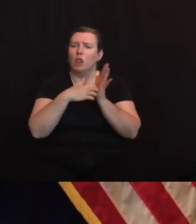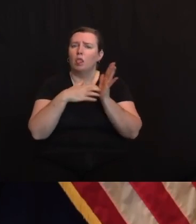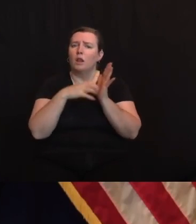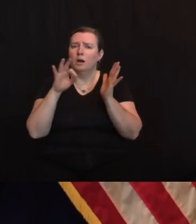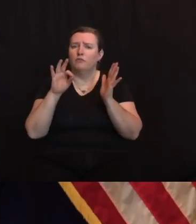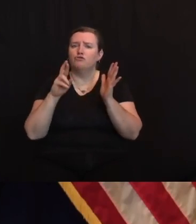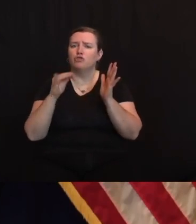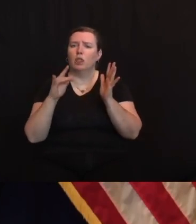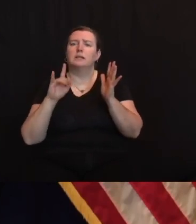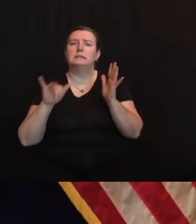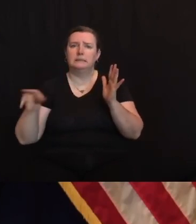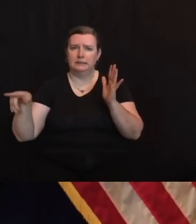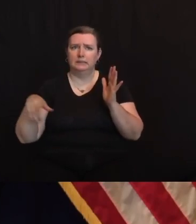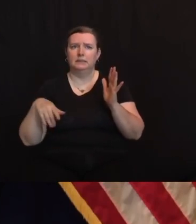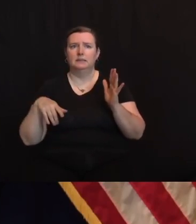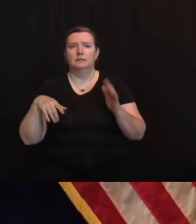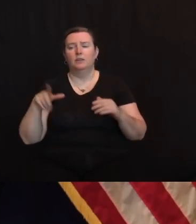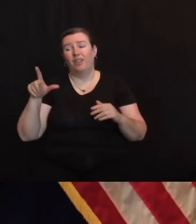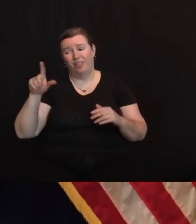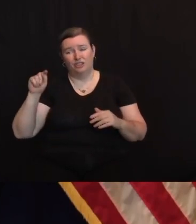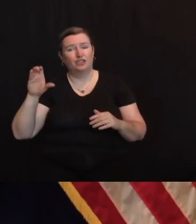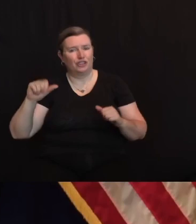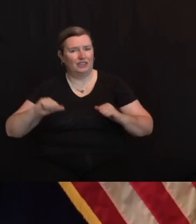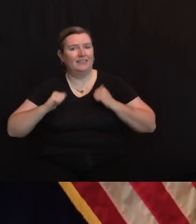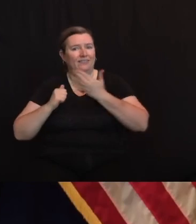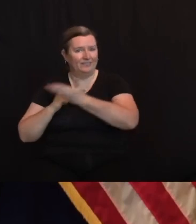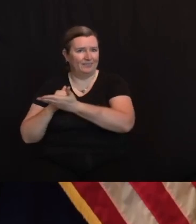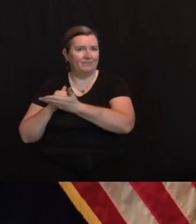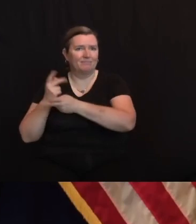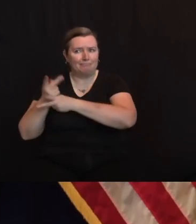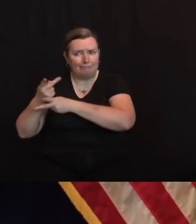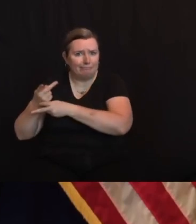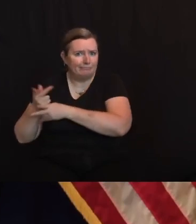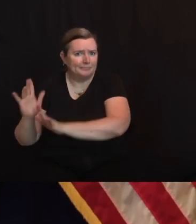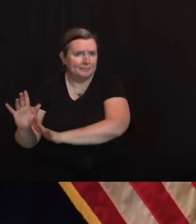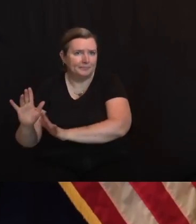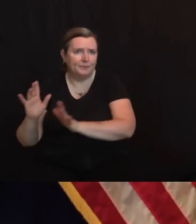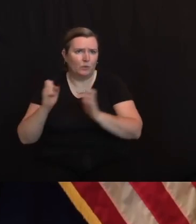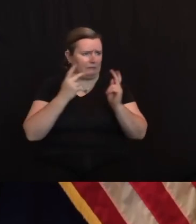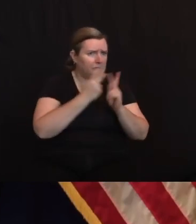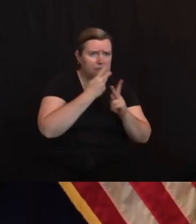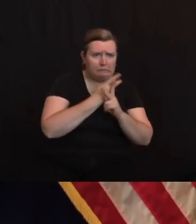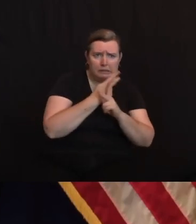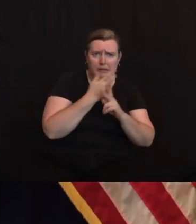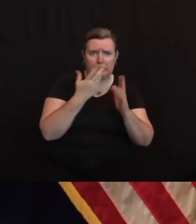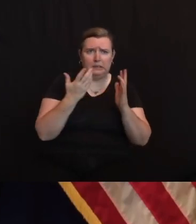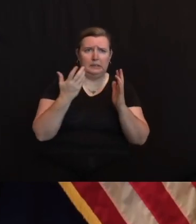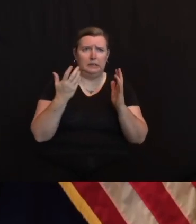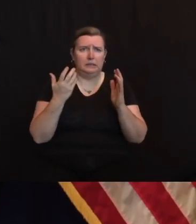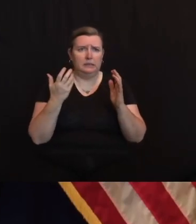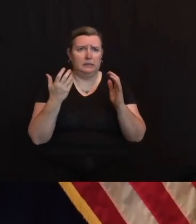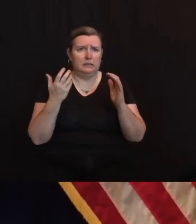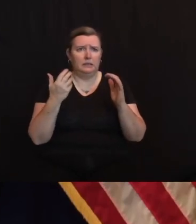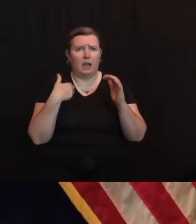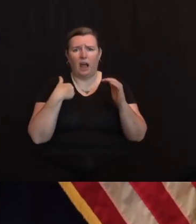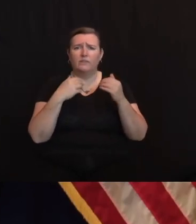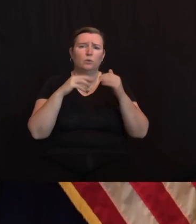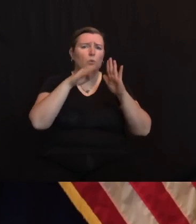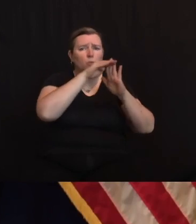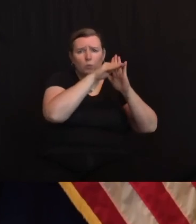in long-term care facilities are, we have been focused on putting together guidance that not only safeguards the health of